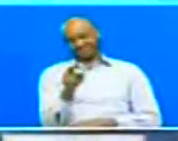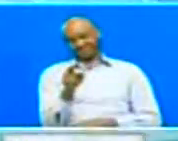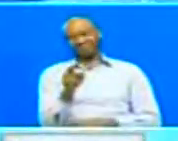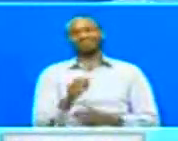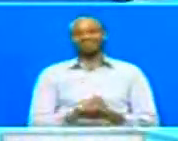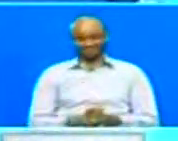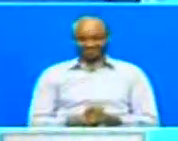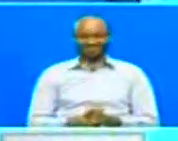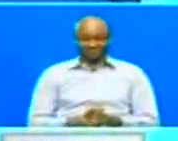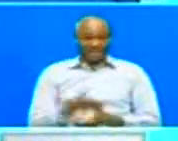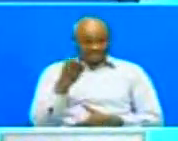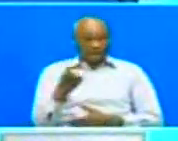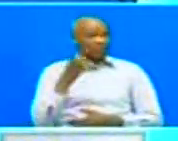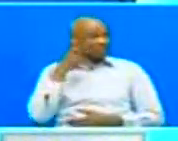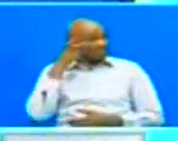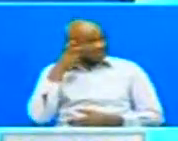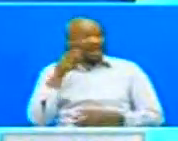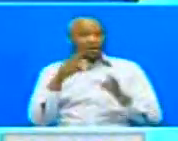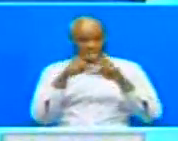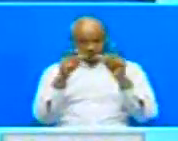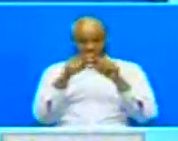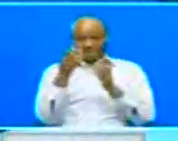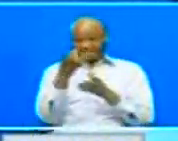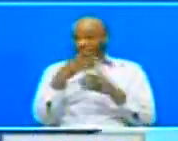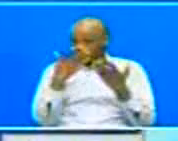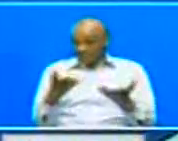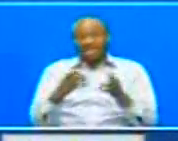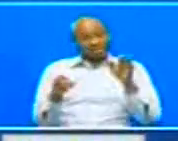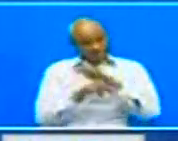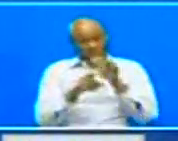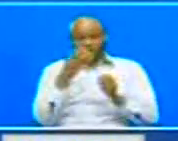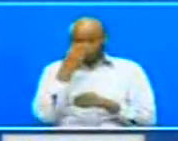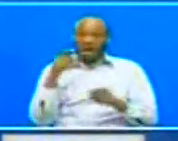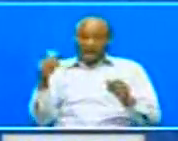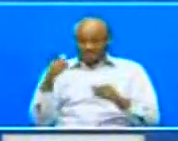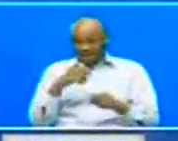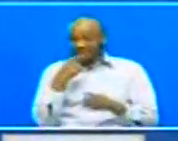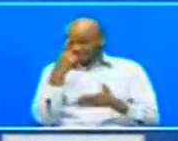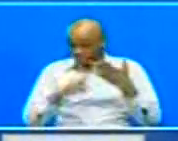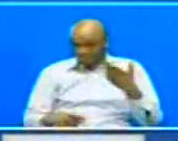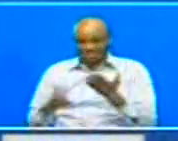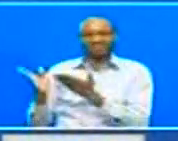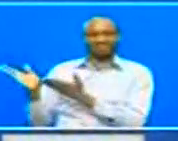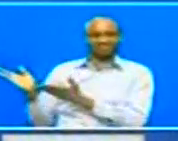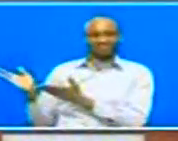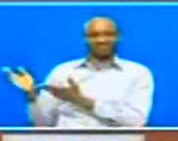President, William Ruto. Take a listen to some of the statements that were made by him and others last Saturday.